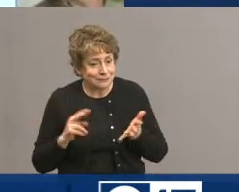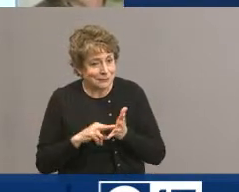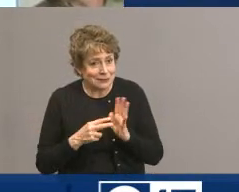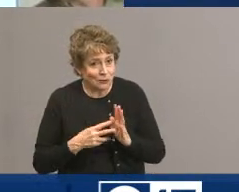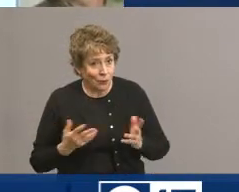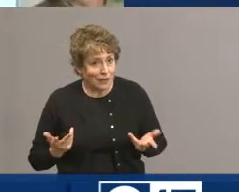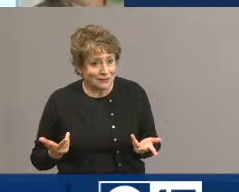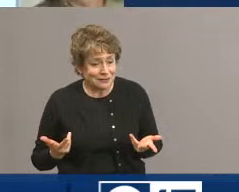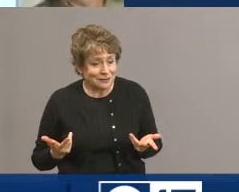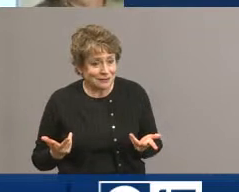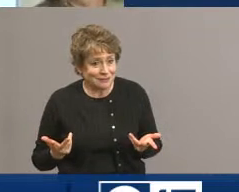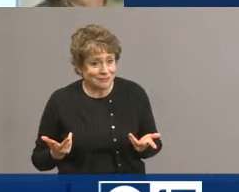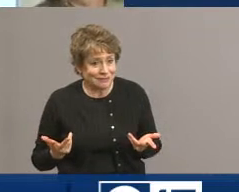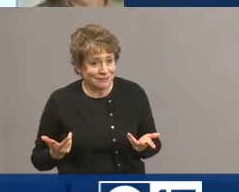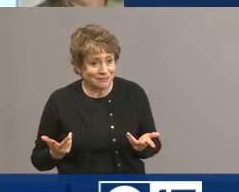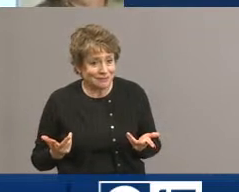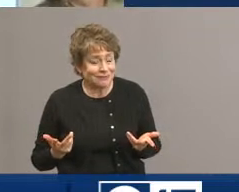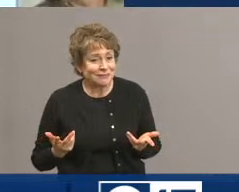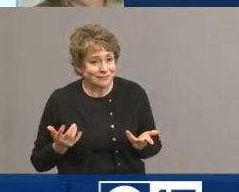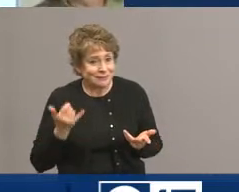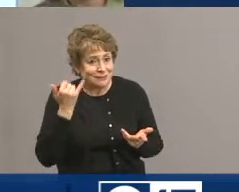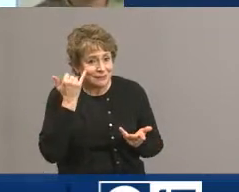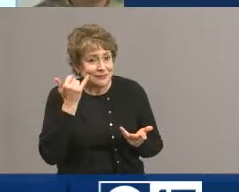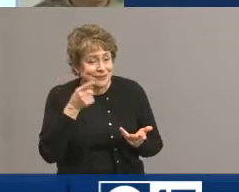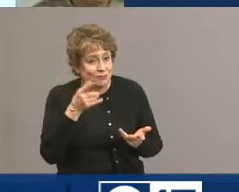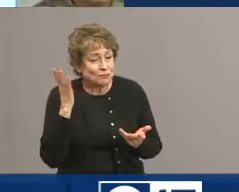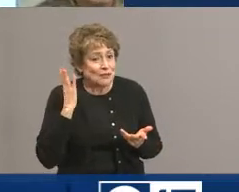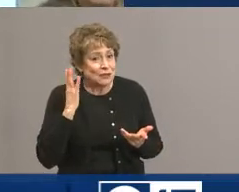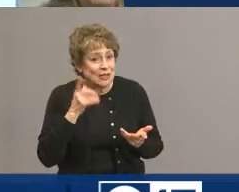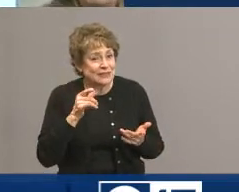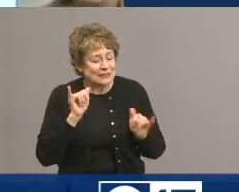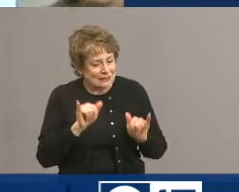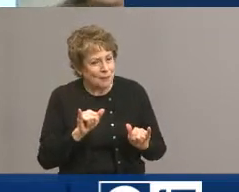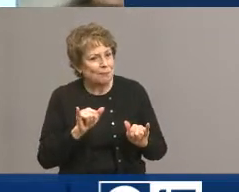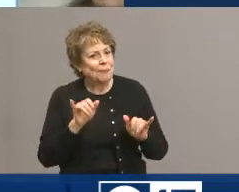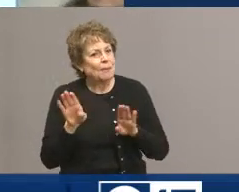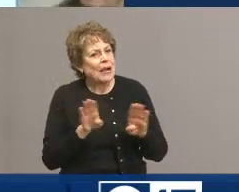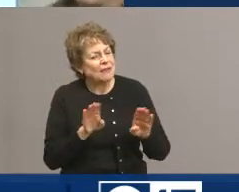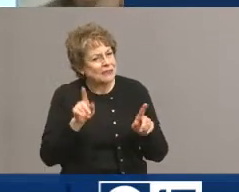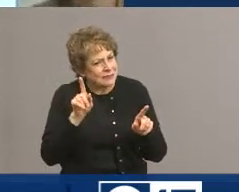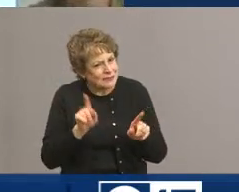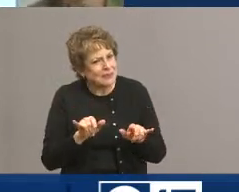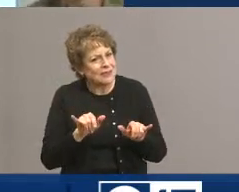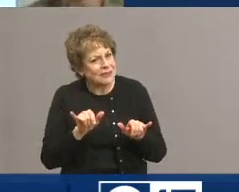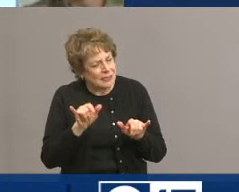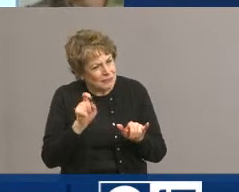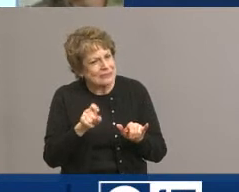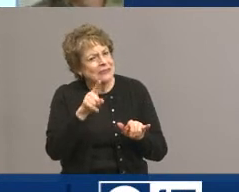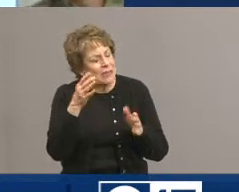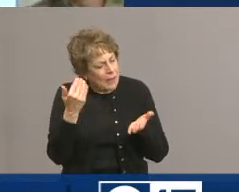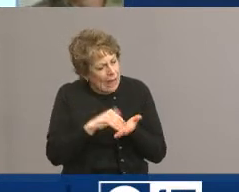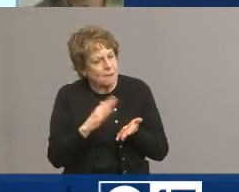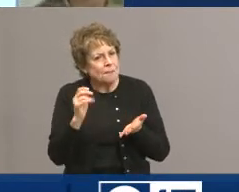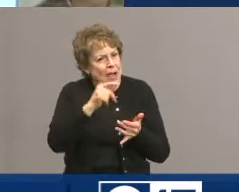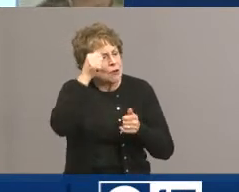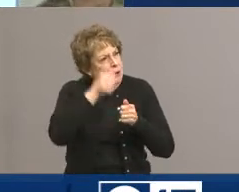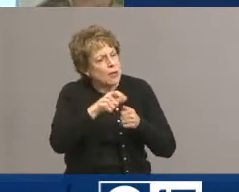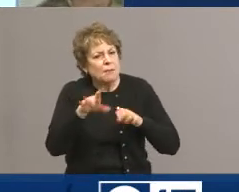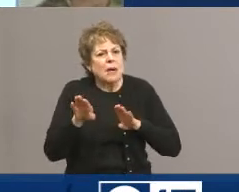direction. And it really just re-amplifies the message that you are safer at home. This is